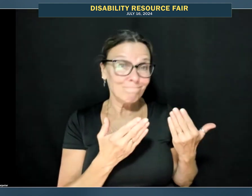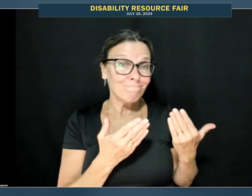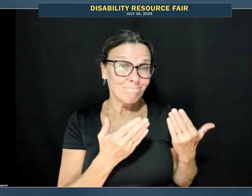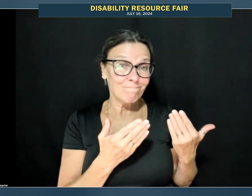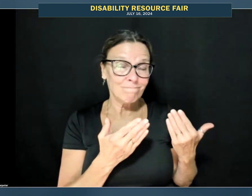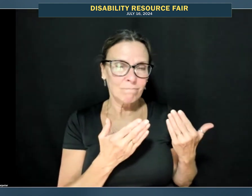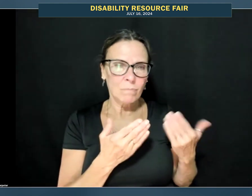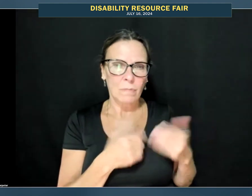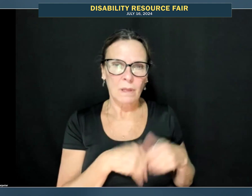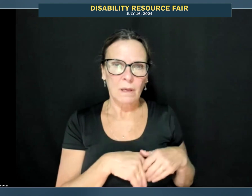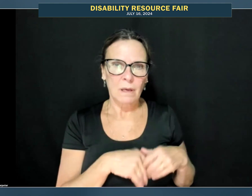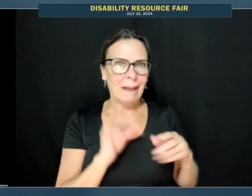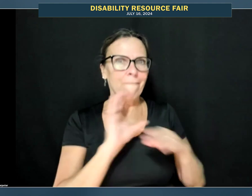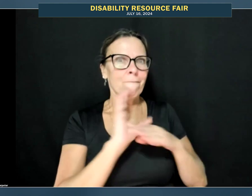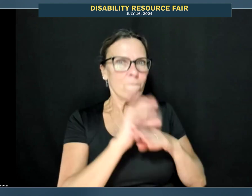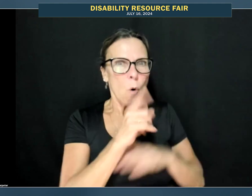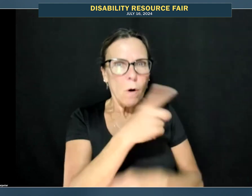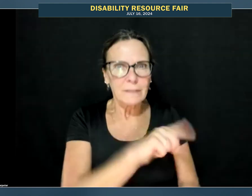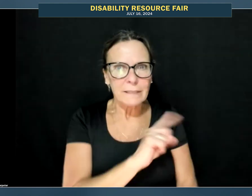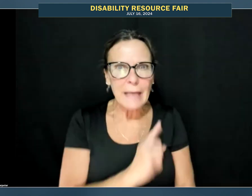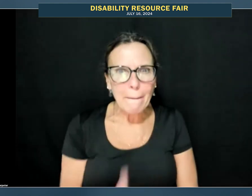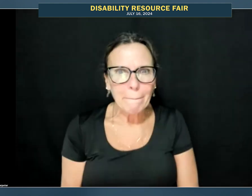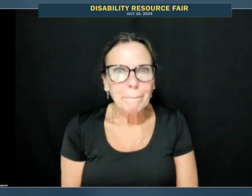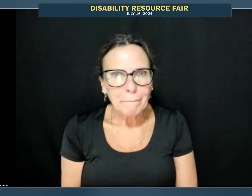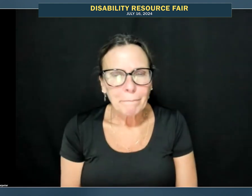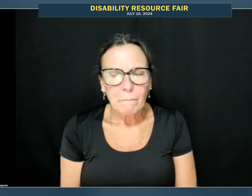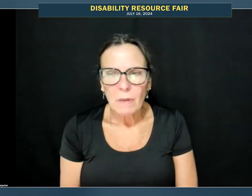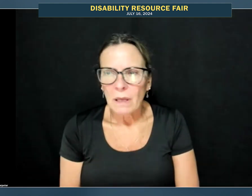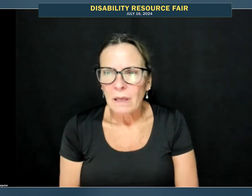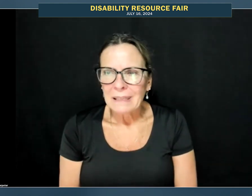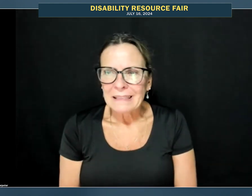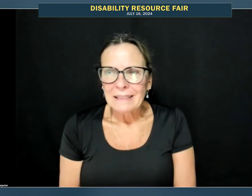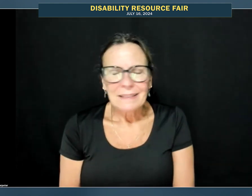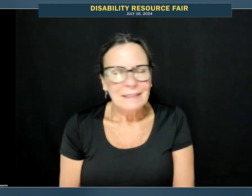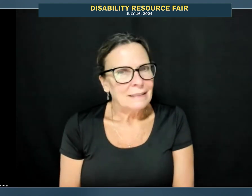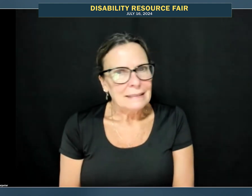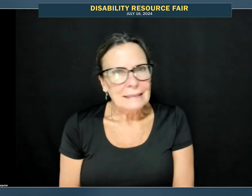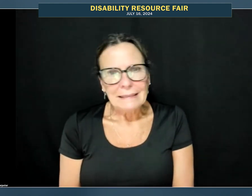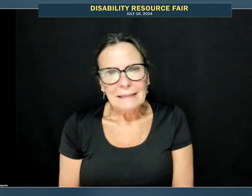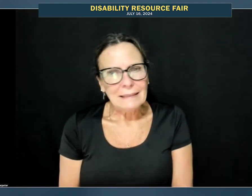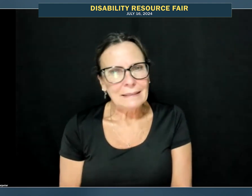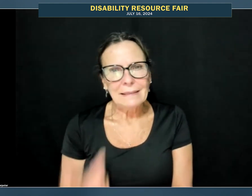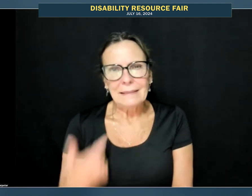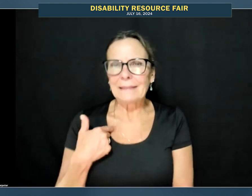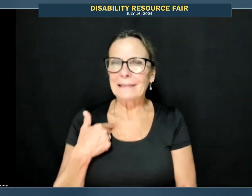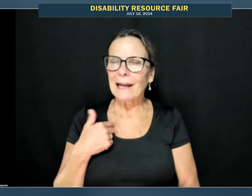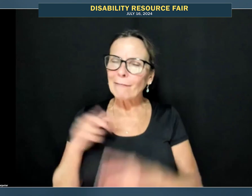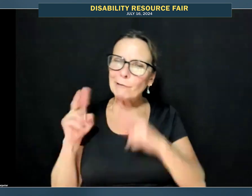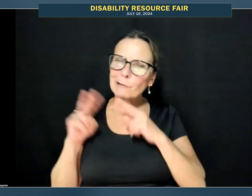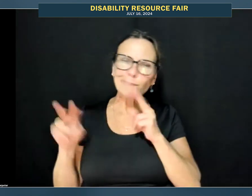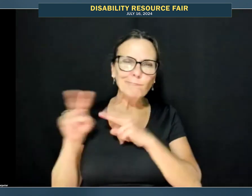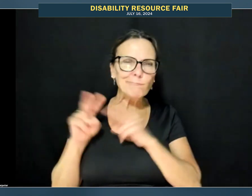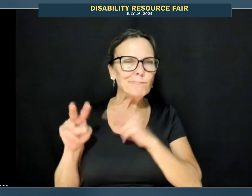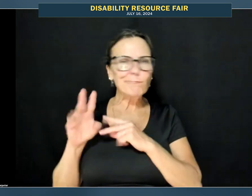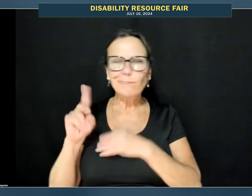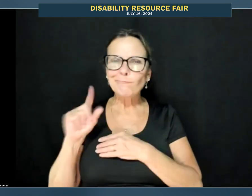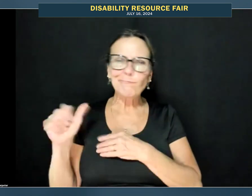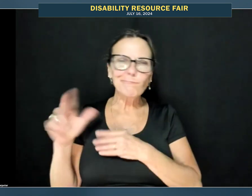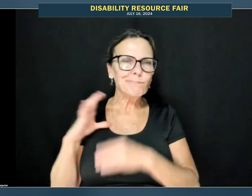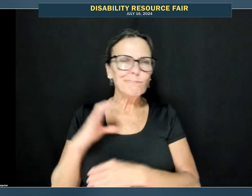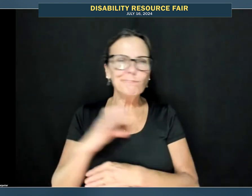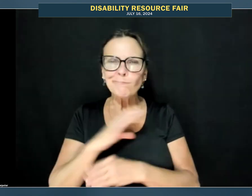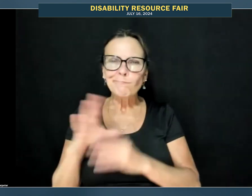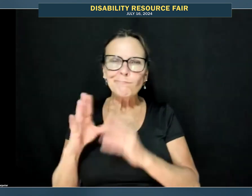force the issue? It feels like I've been lurking on the Disability Commission meetings for a while, and it feels like this is something that's